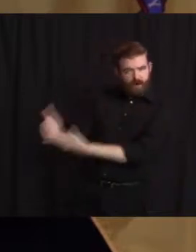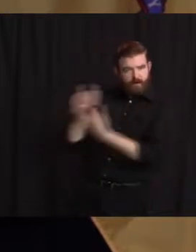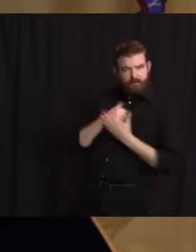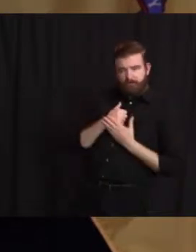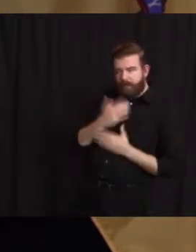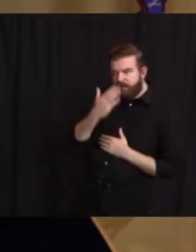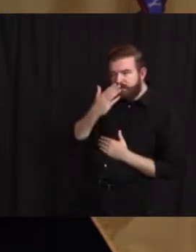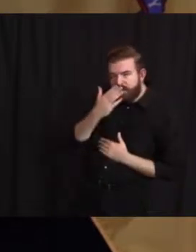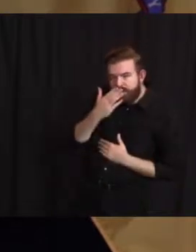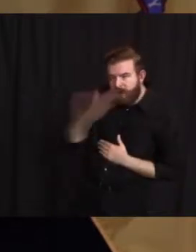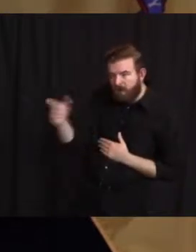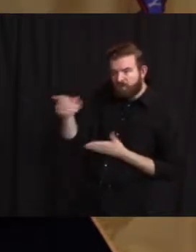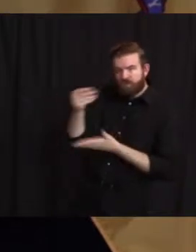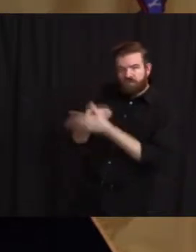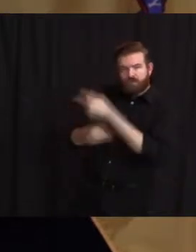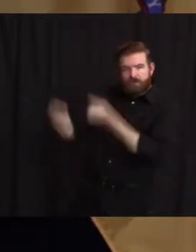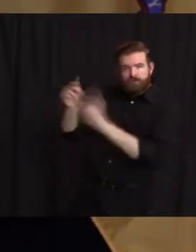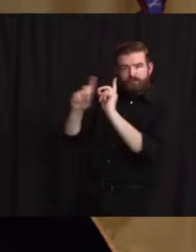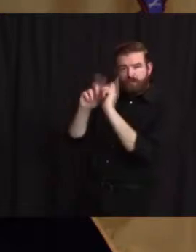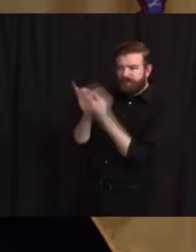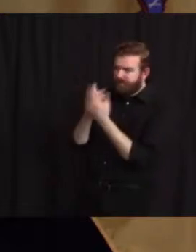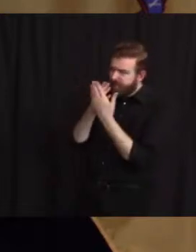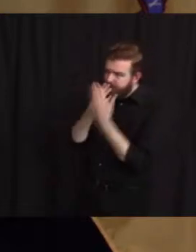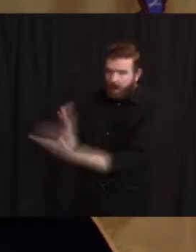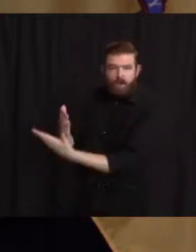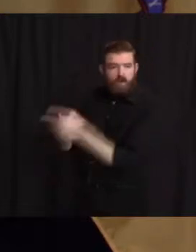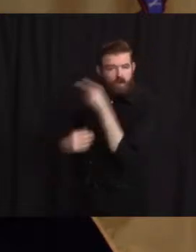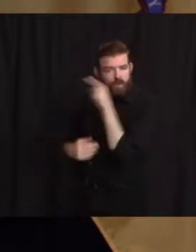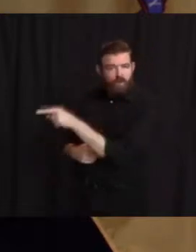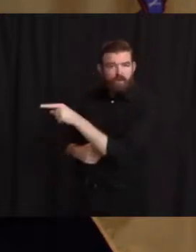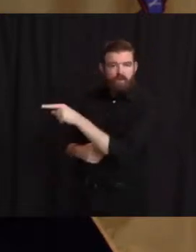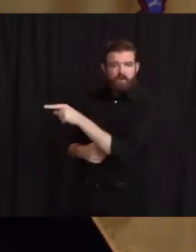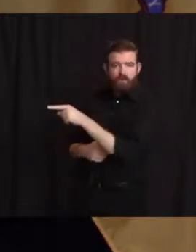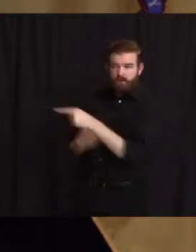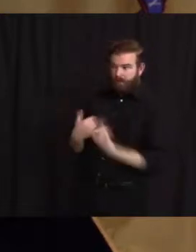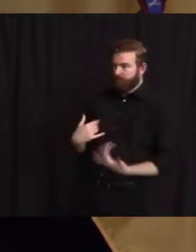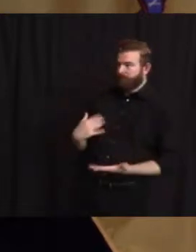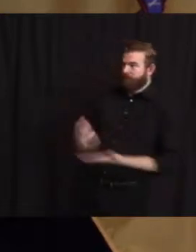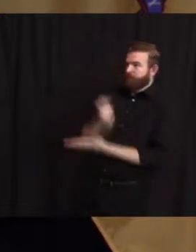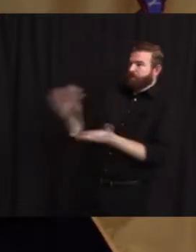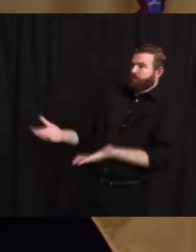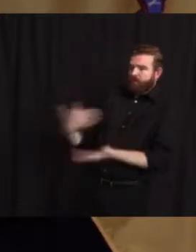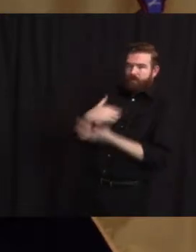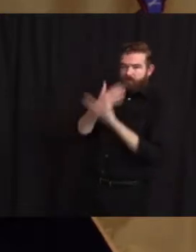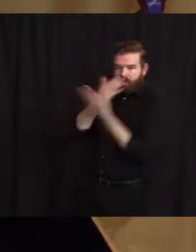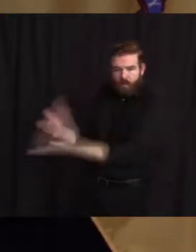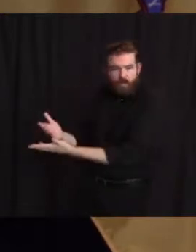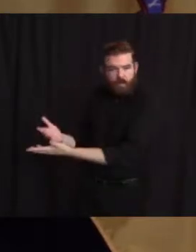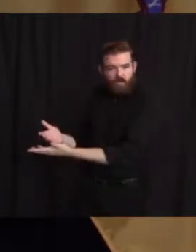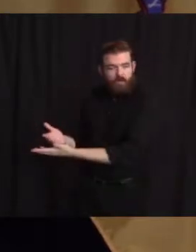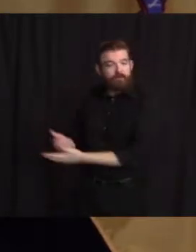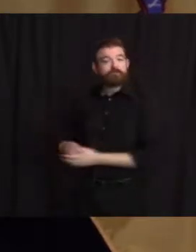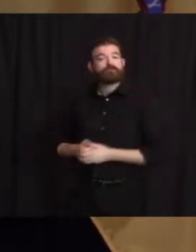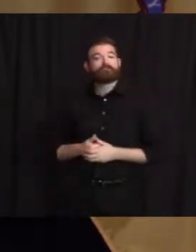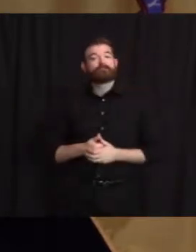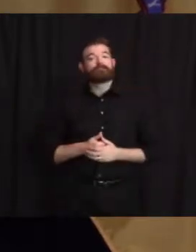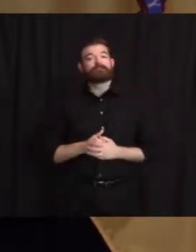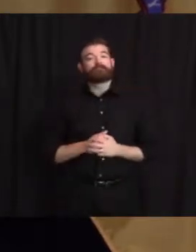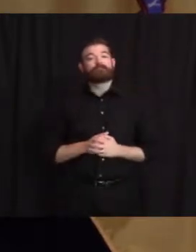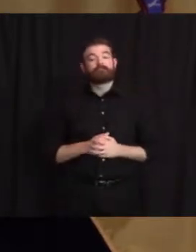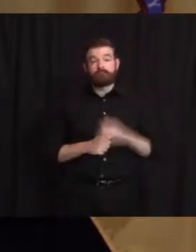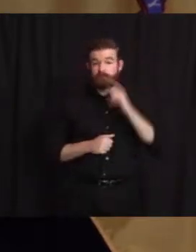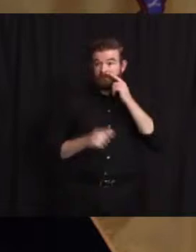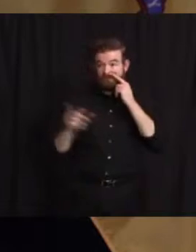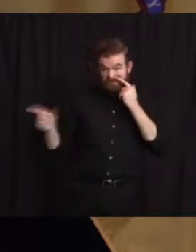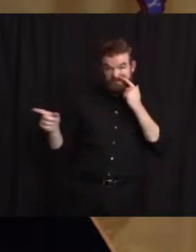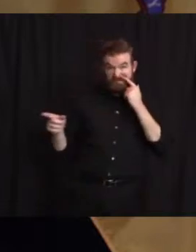just certainly just wanted to, since you're sitting to my right, thank you for that, in addition to our county OEM